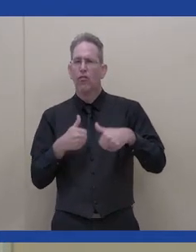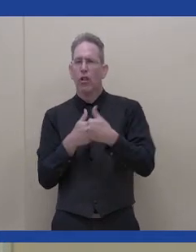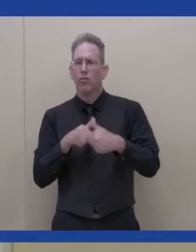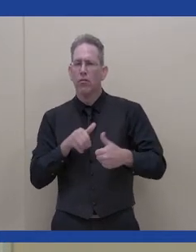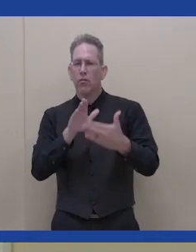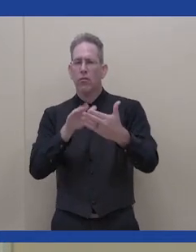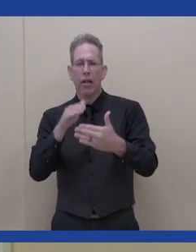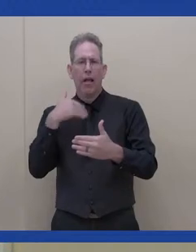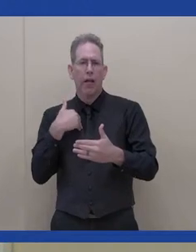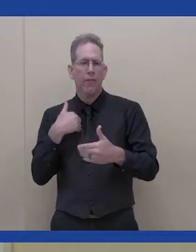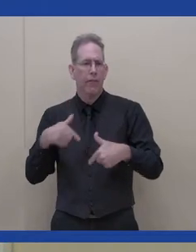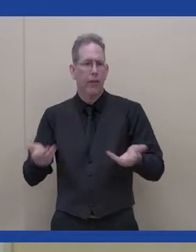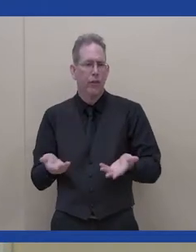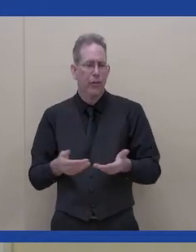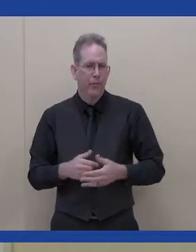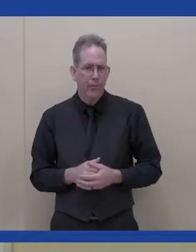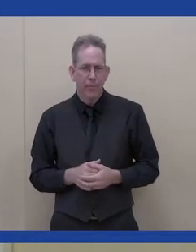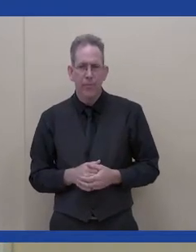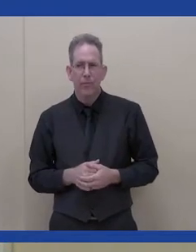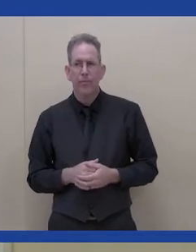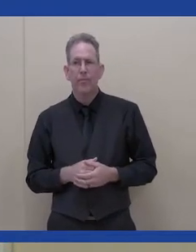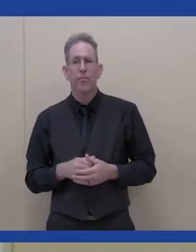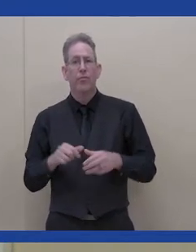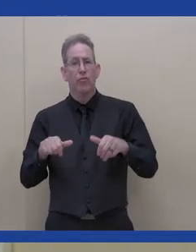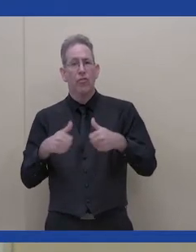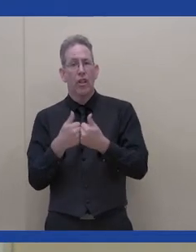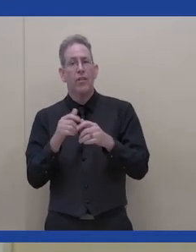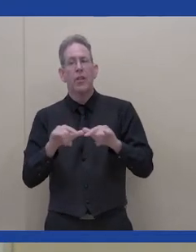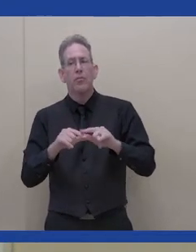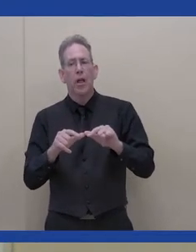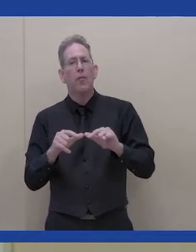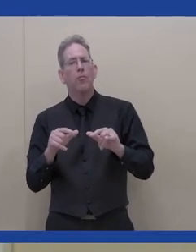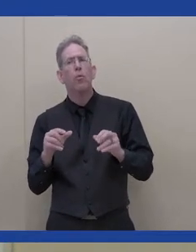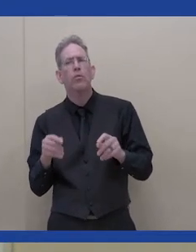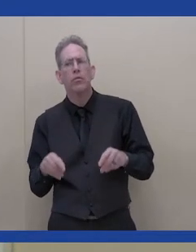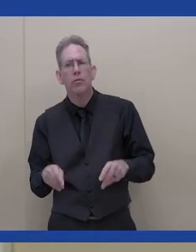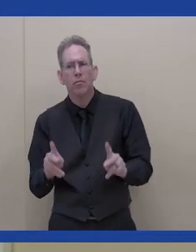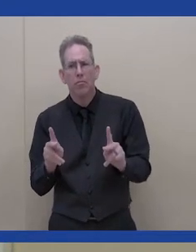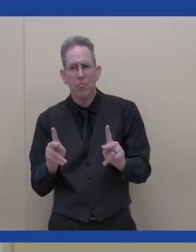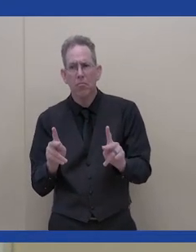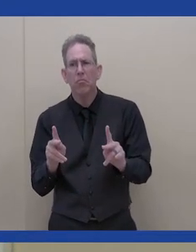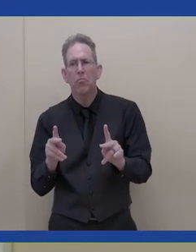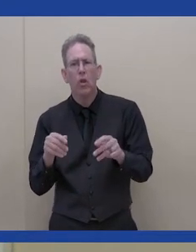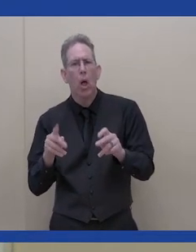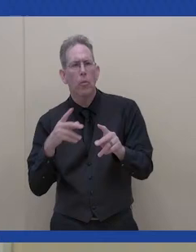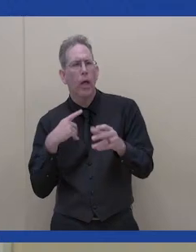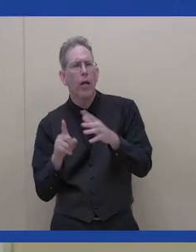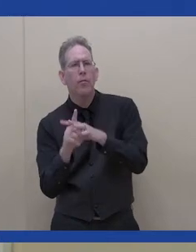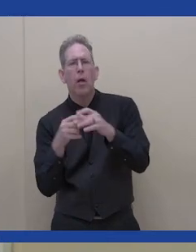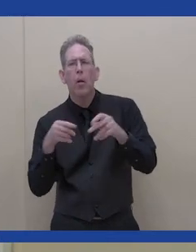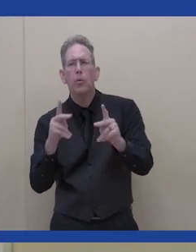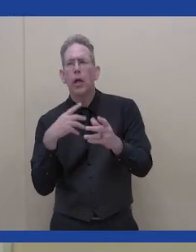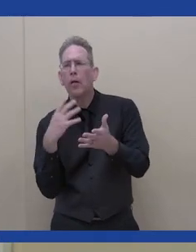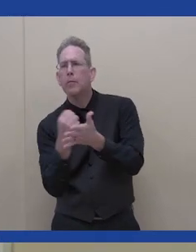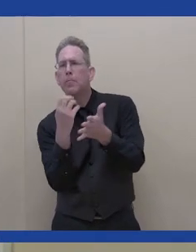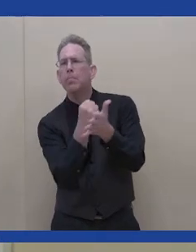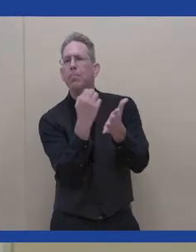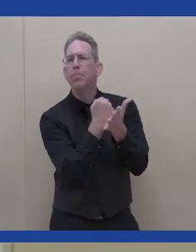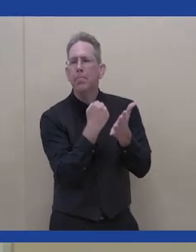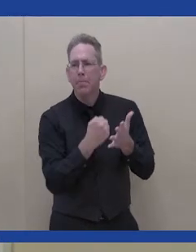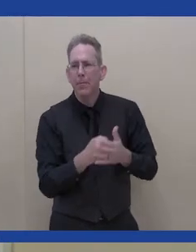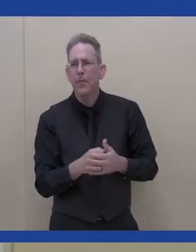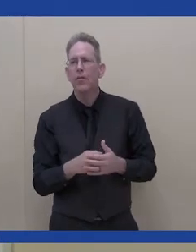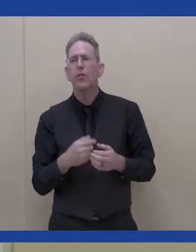in the years to come. To our city councilors, both newly elected and returning, I thank you for stepping up to serve our